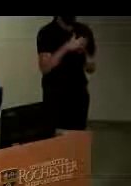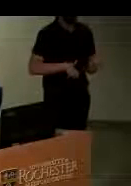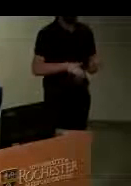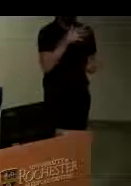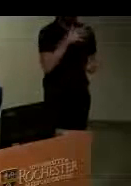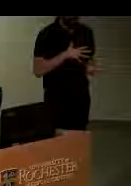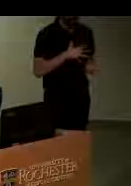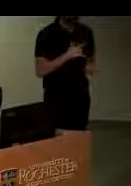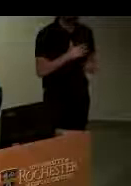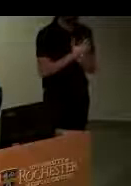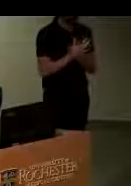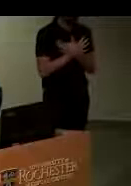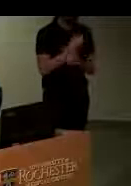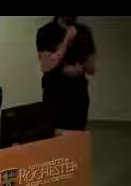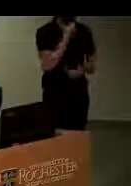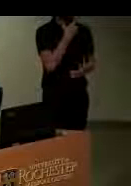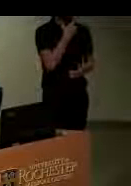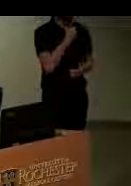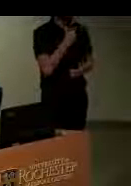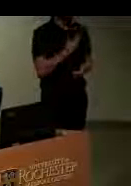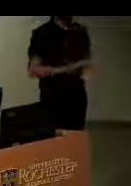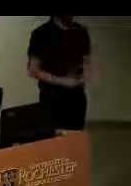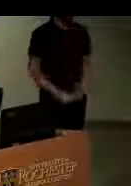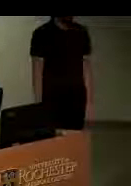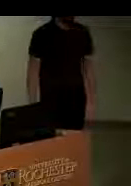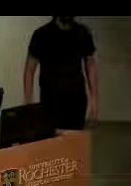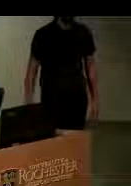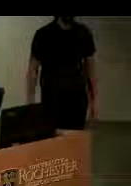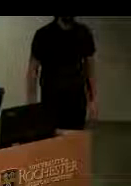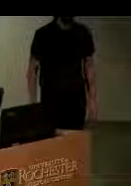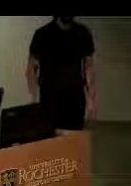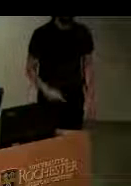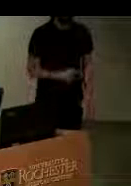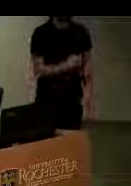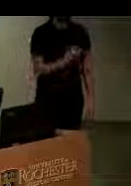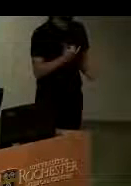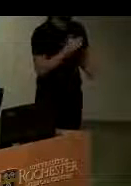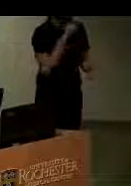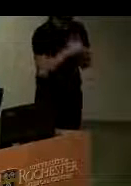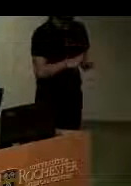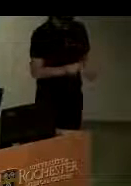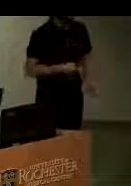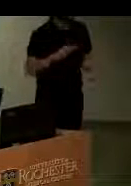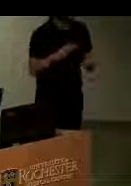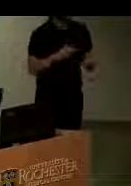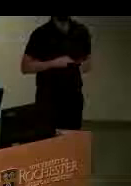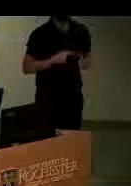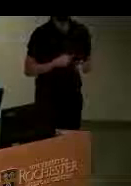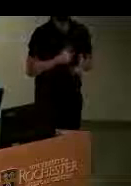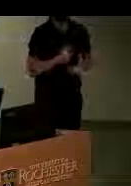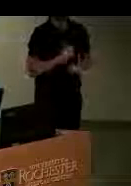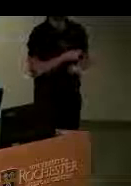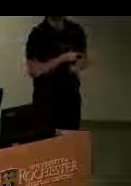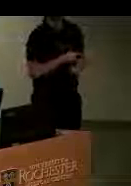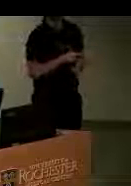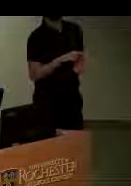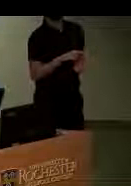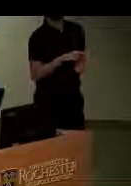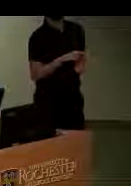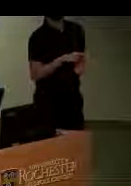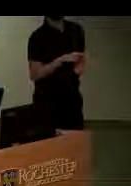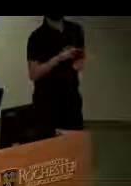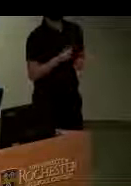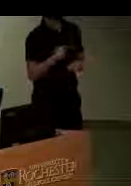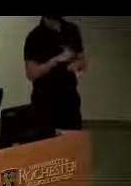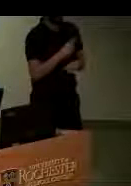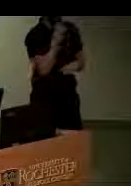easy. And then she was still not doing well. And one night I'm looking across at the few times we were